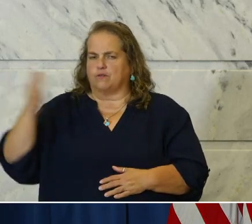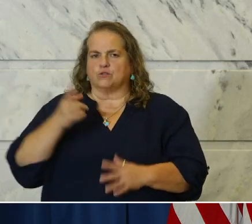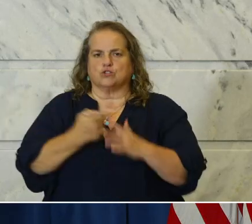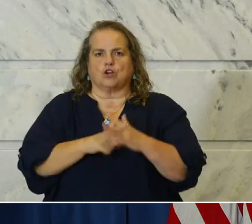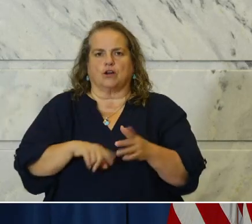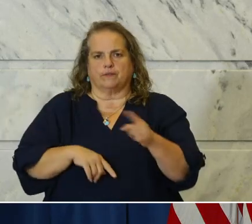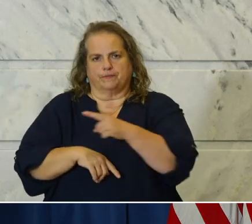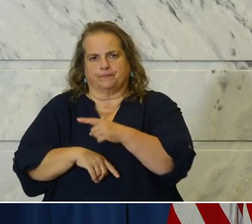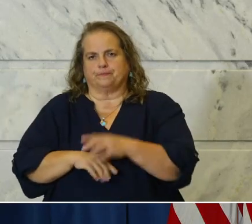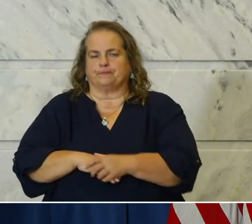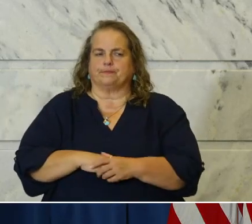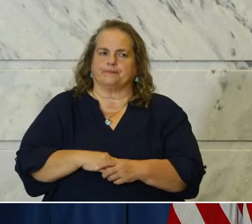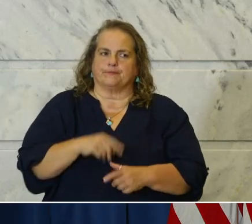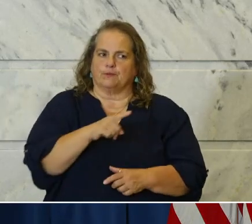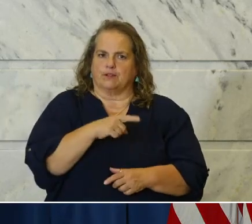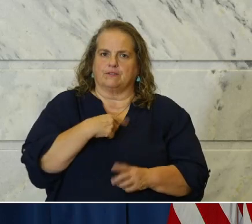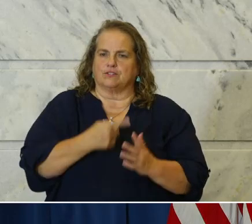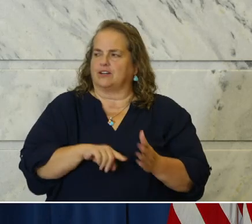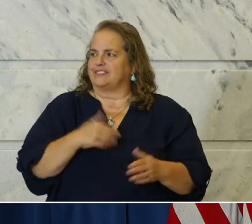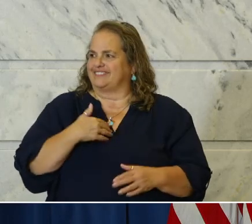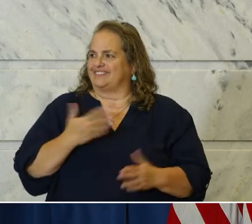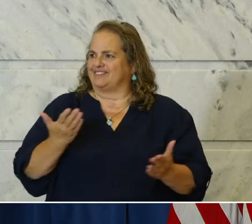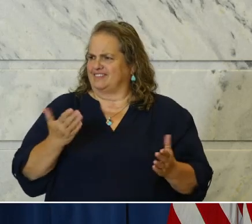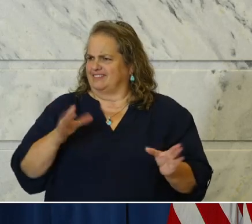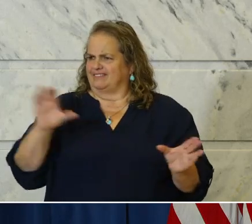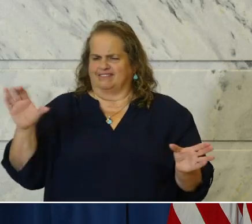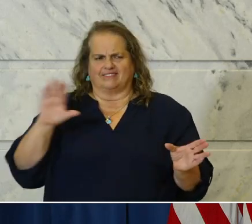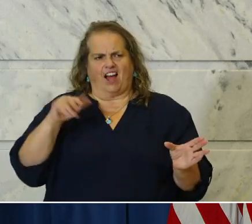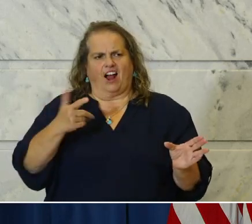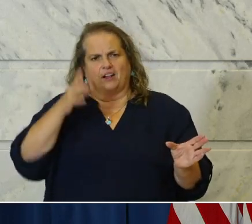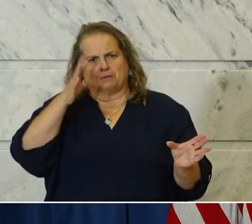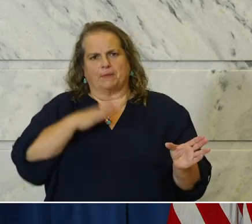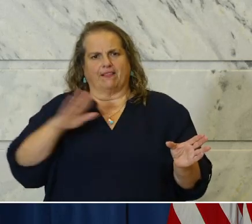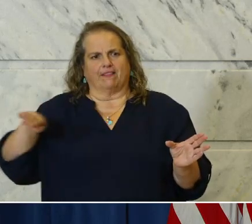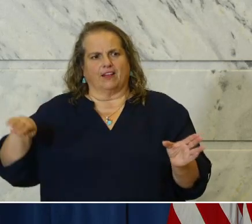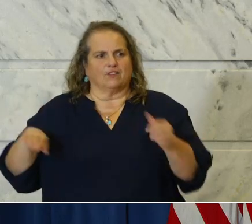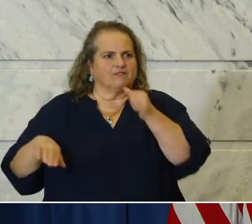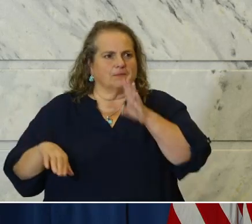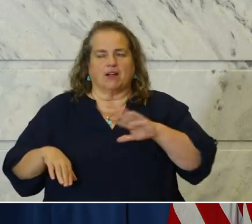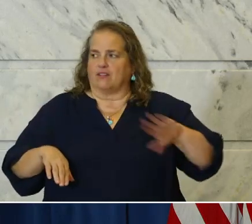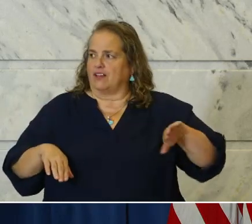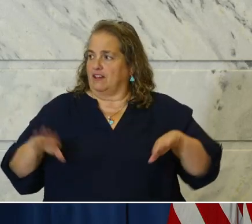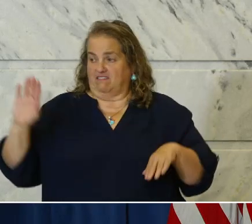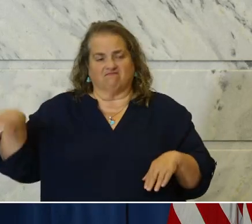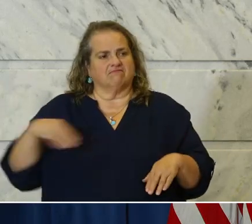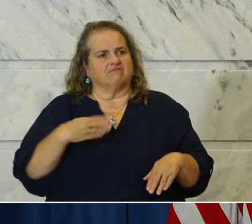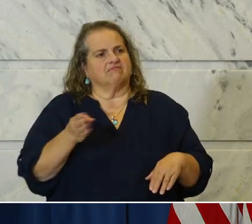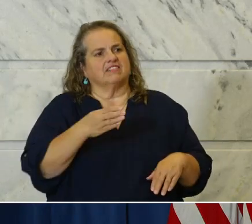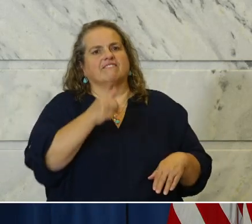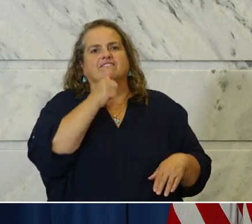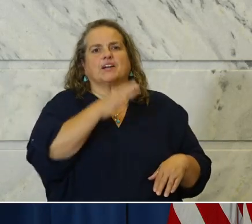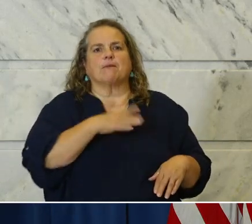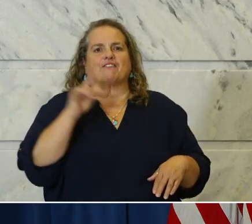with you on the right, though we are split by gender today. Then I'm going to start over here.